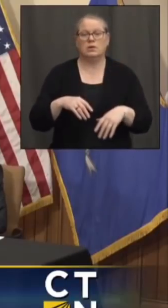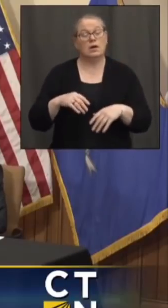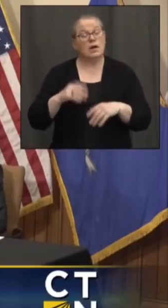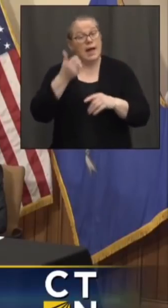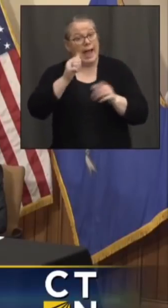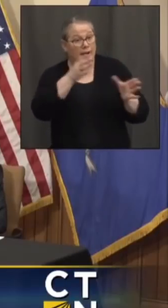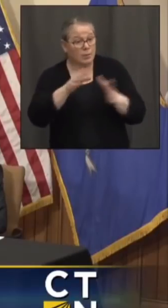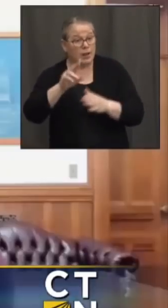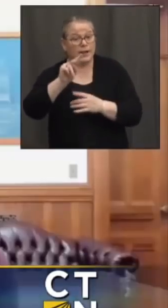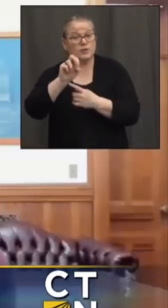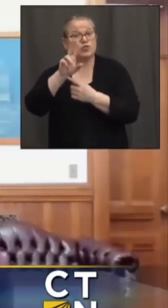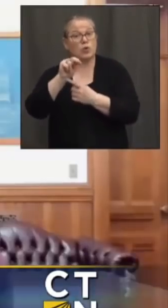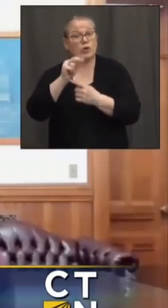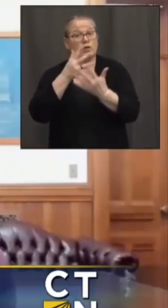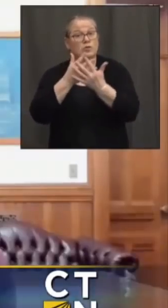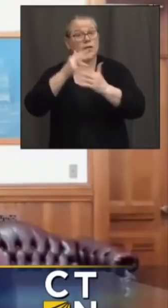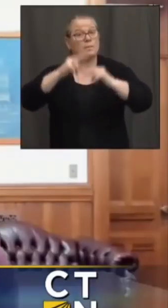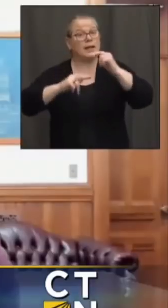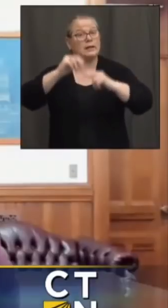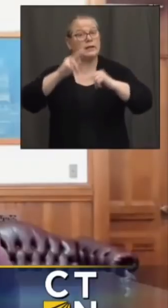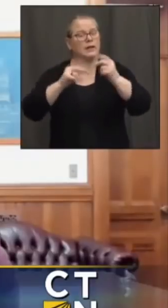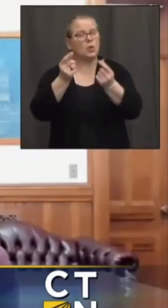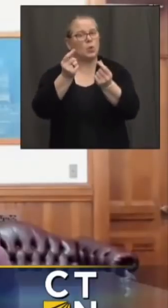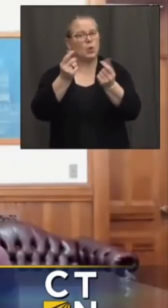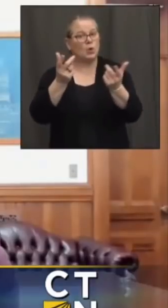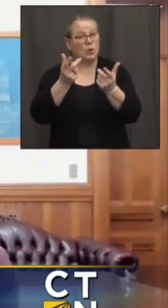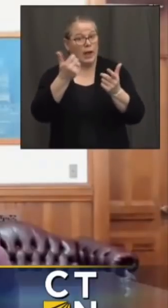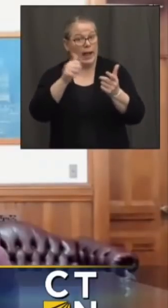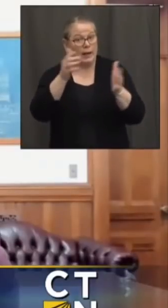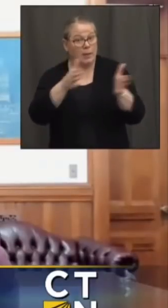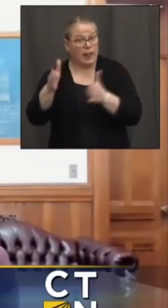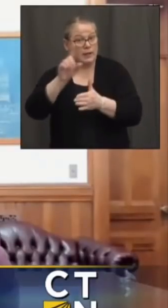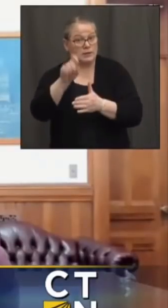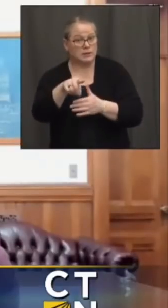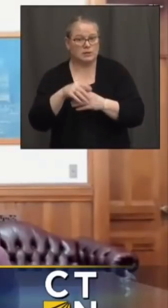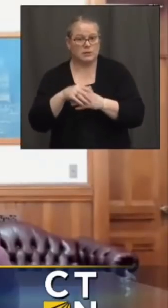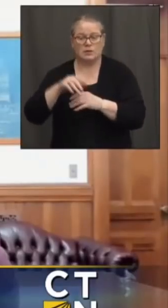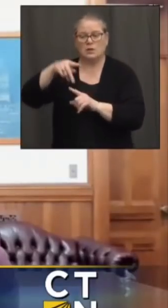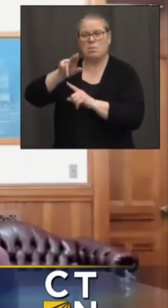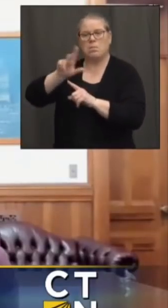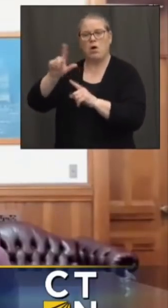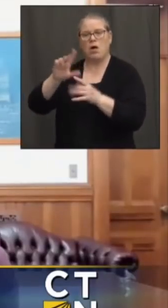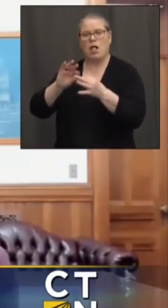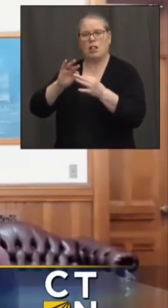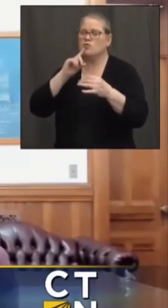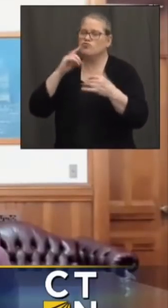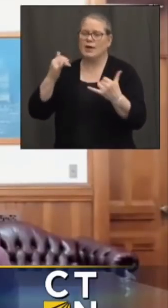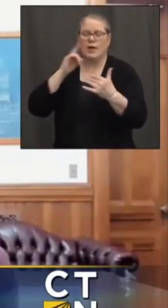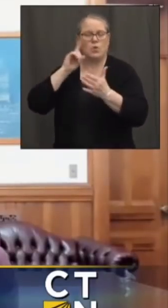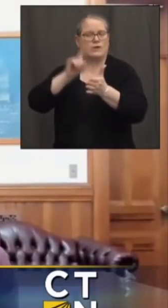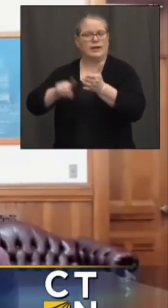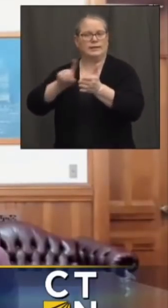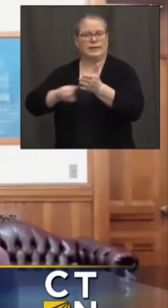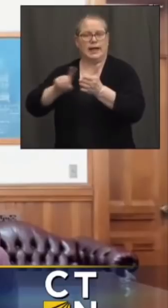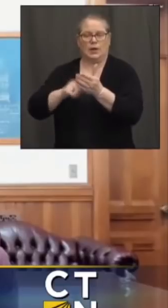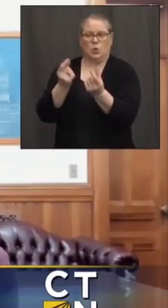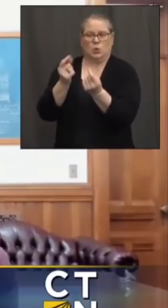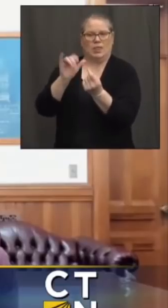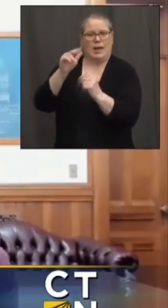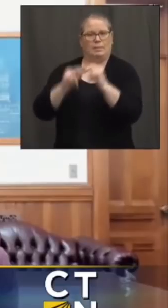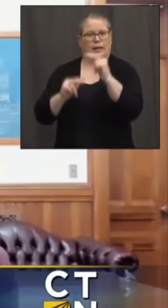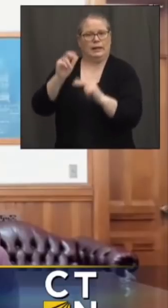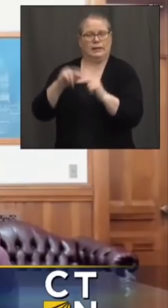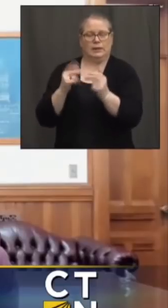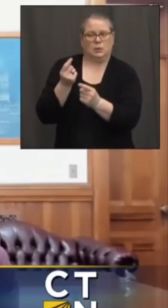At this time, Paz, like I said, we're only in the investigatory stage right now as in terms of various next steps,